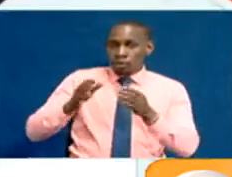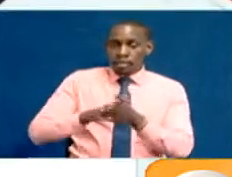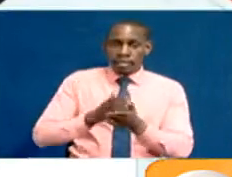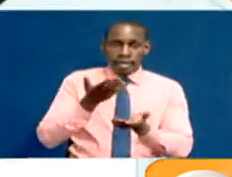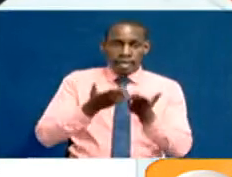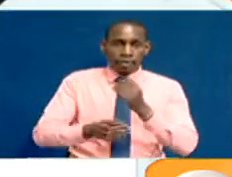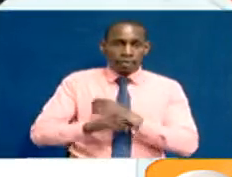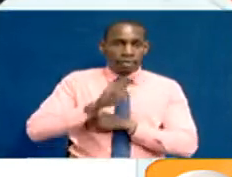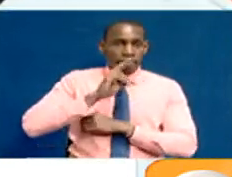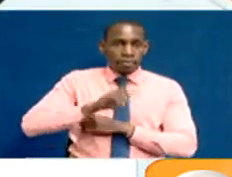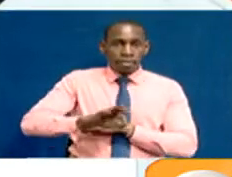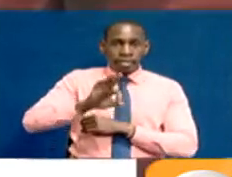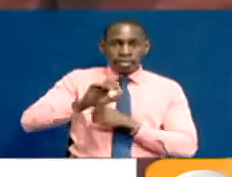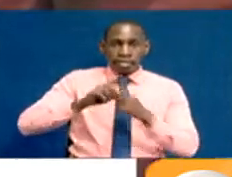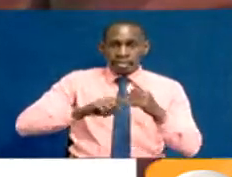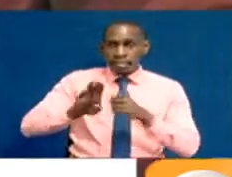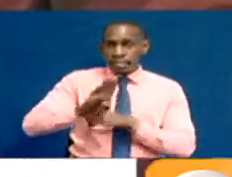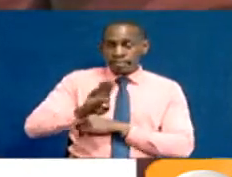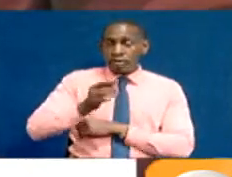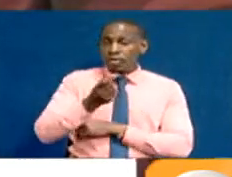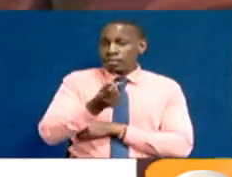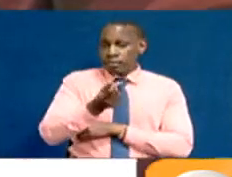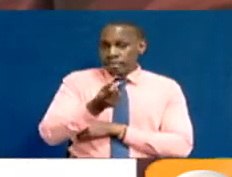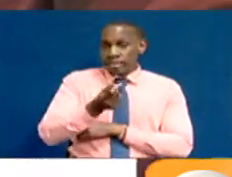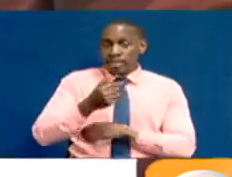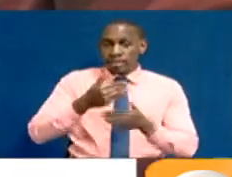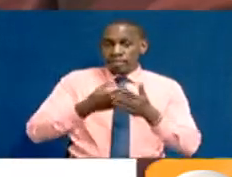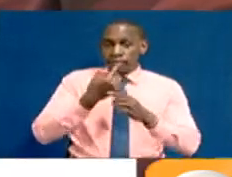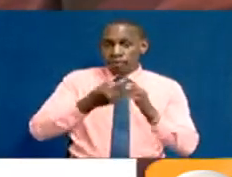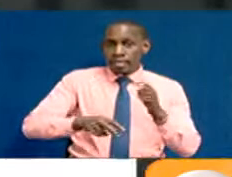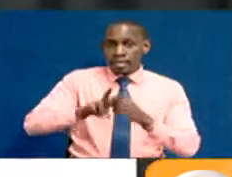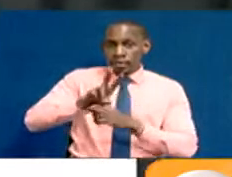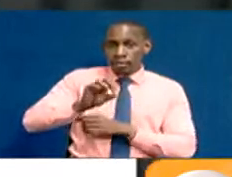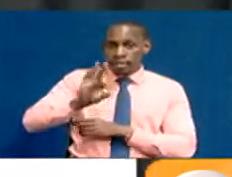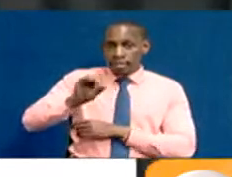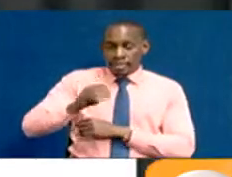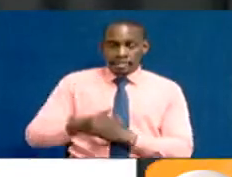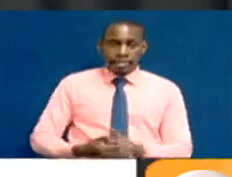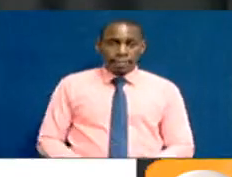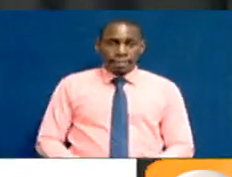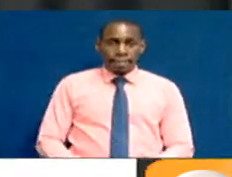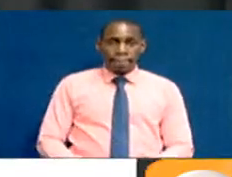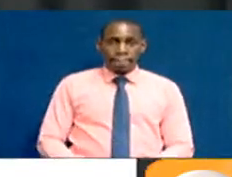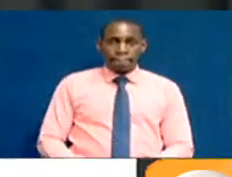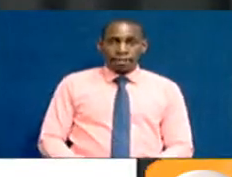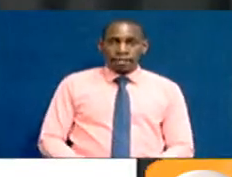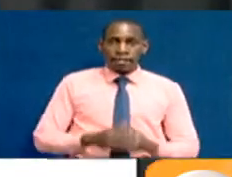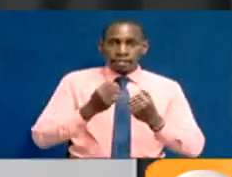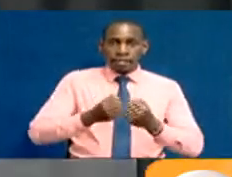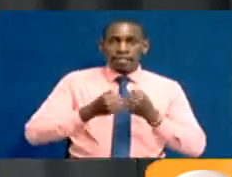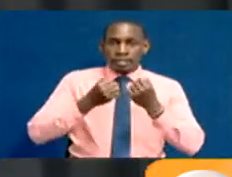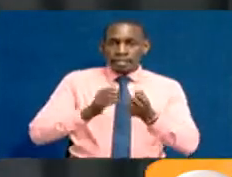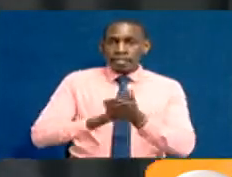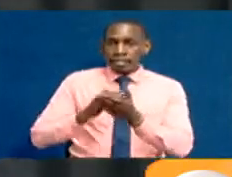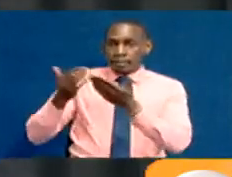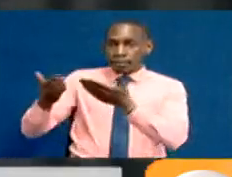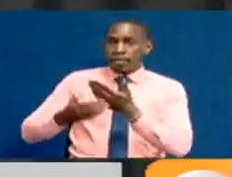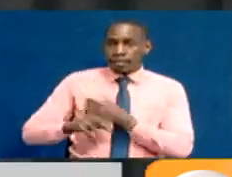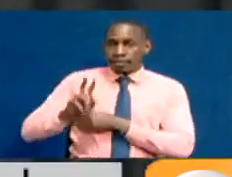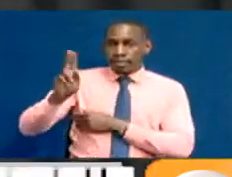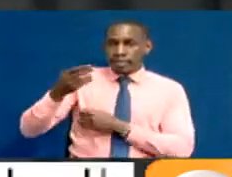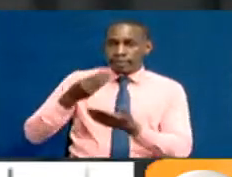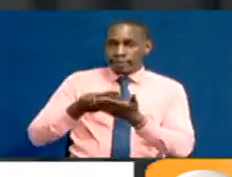roughly 236 billion shillings, by the year 2030. The strength and attractiveness of Kenya's financial sector is